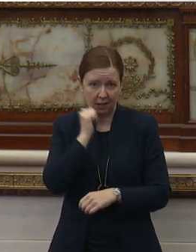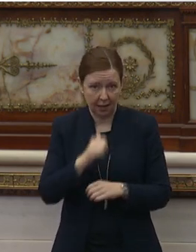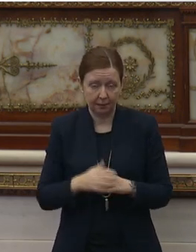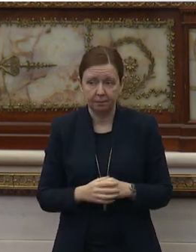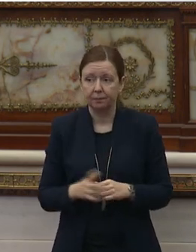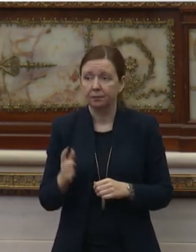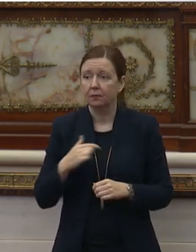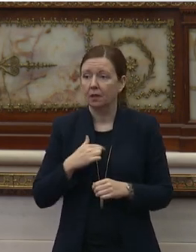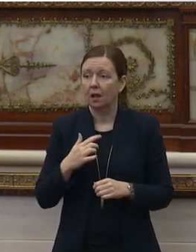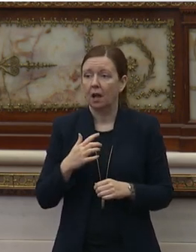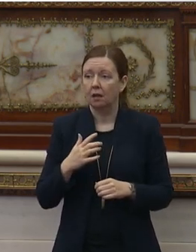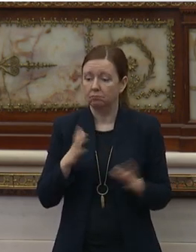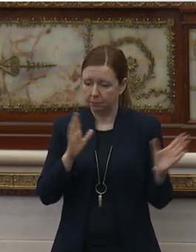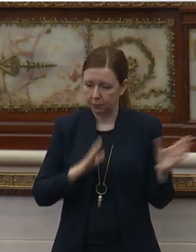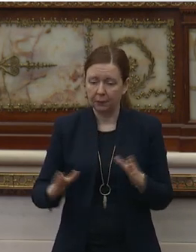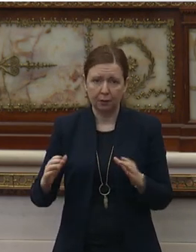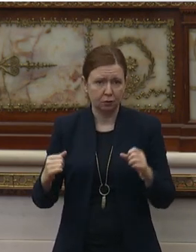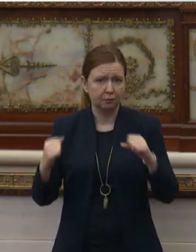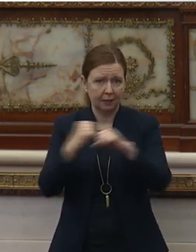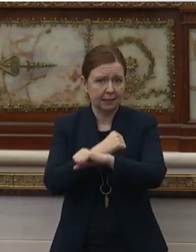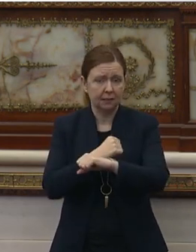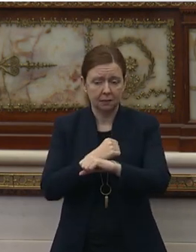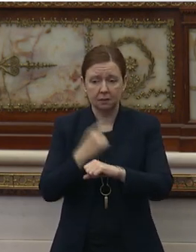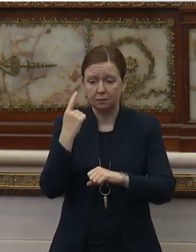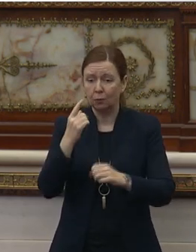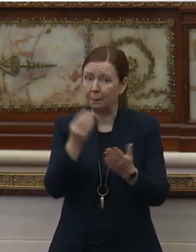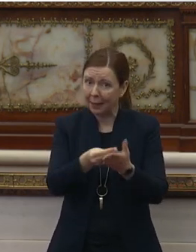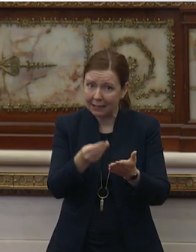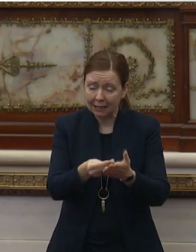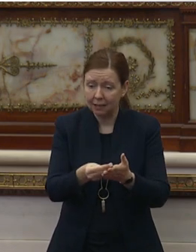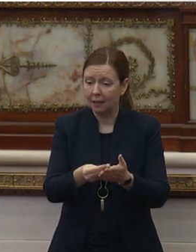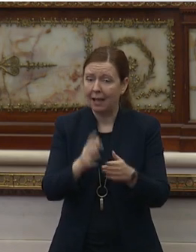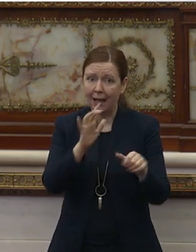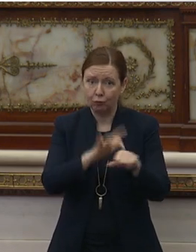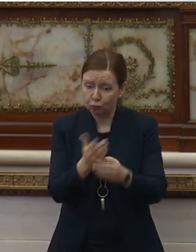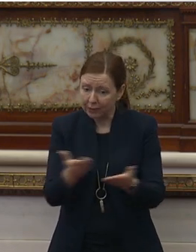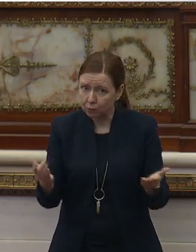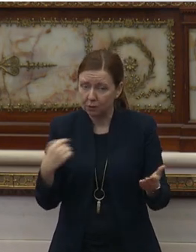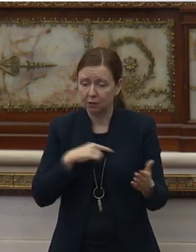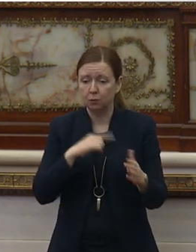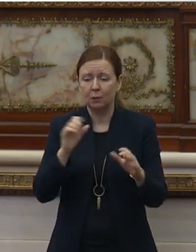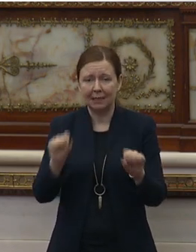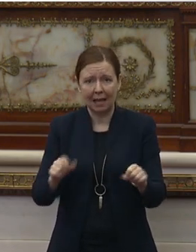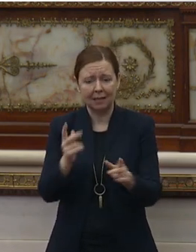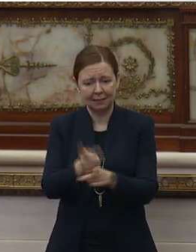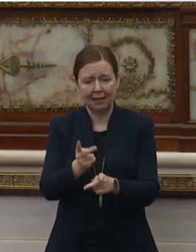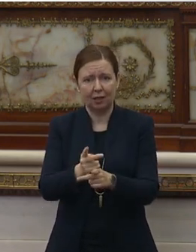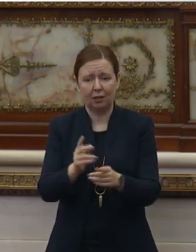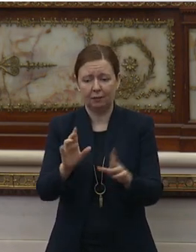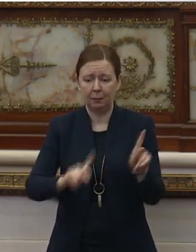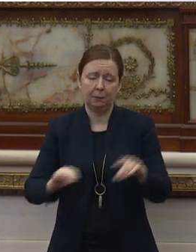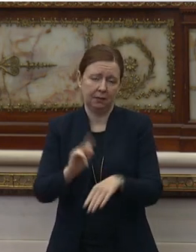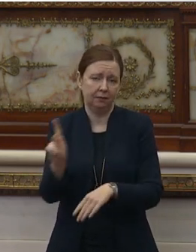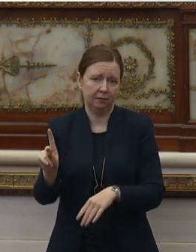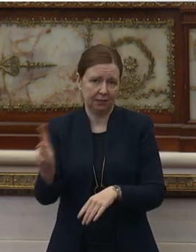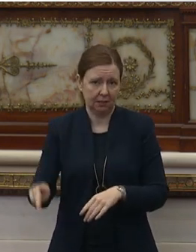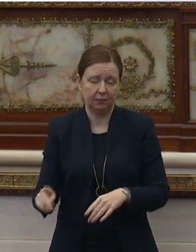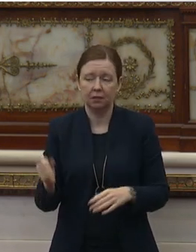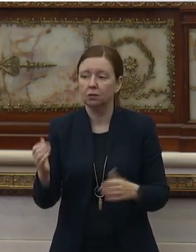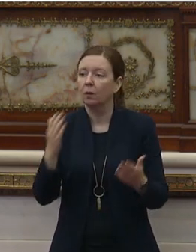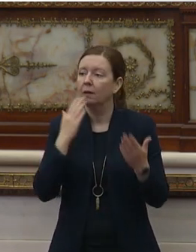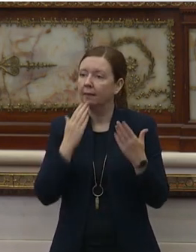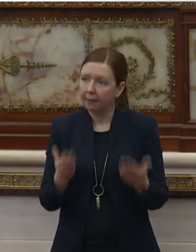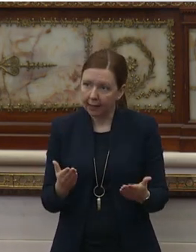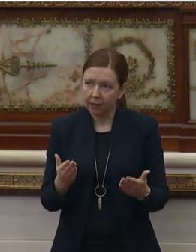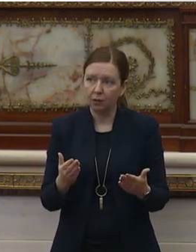day. And I am prepared to fight for money and resources so that we can take care of the citizens of Philadelphia. So thank